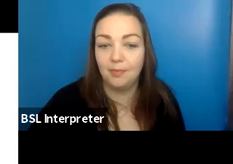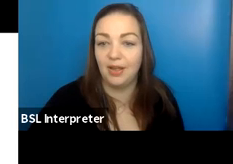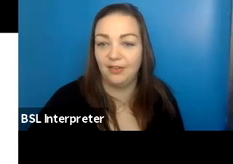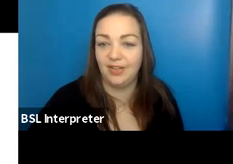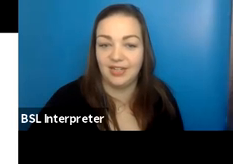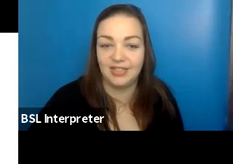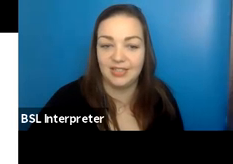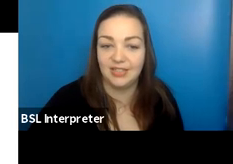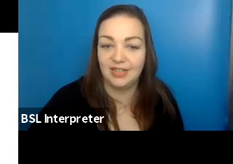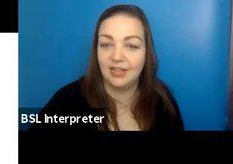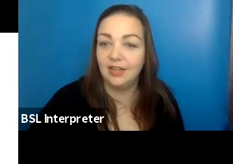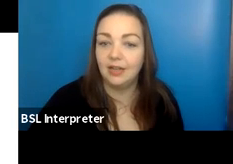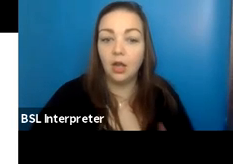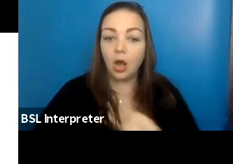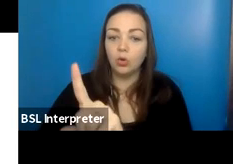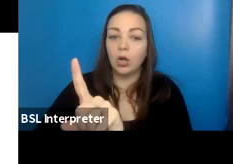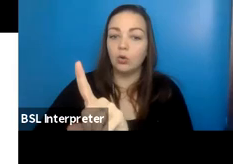Ah, perfect.